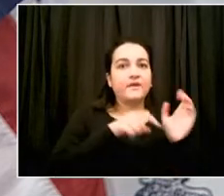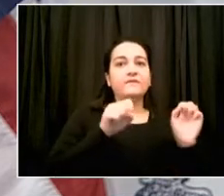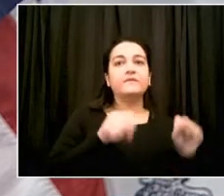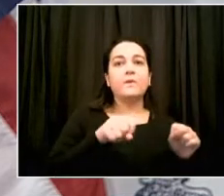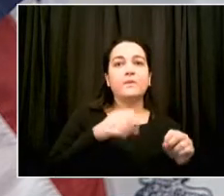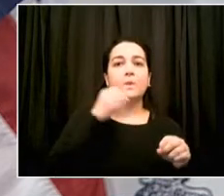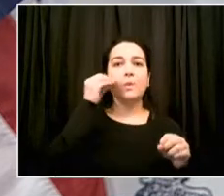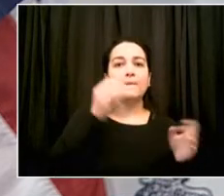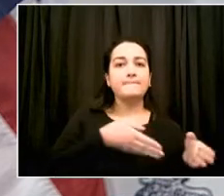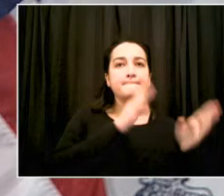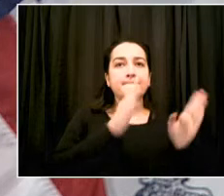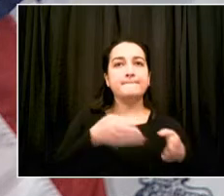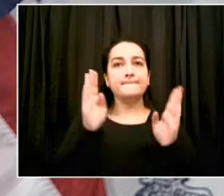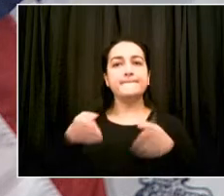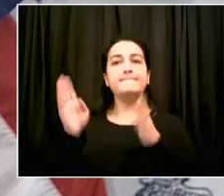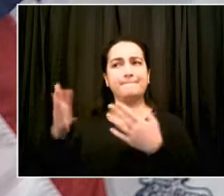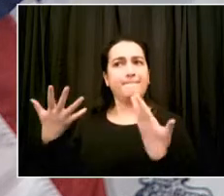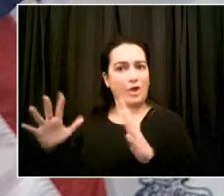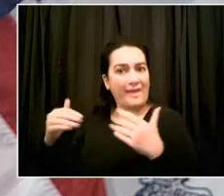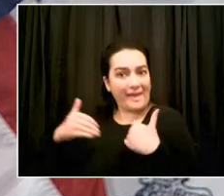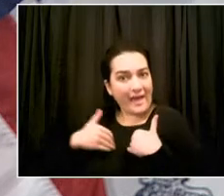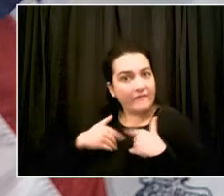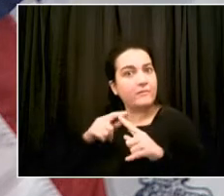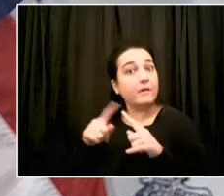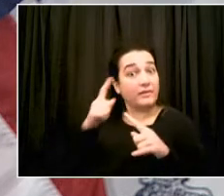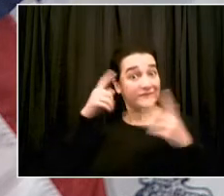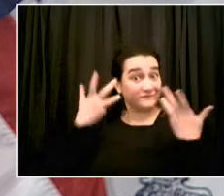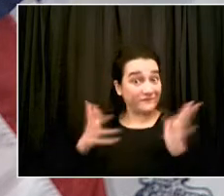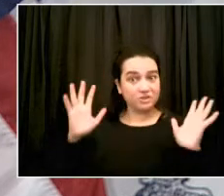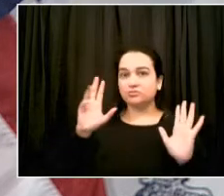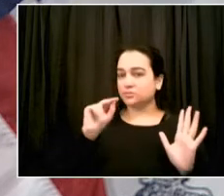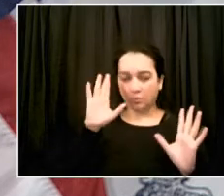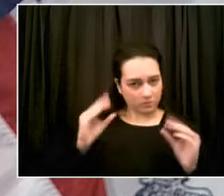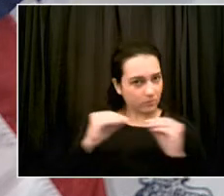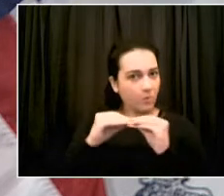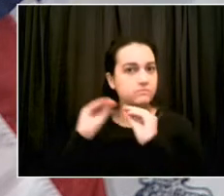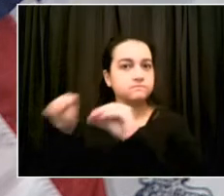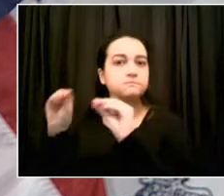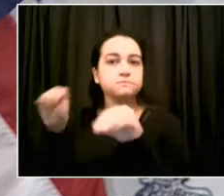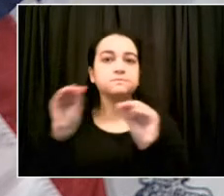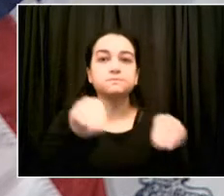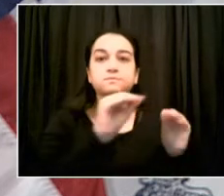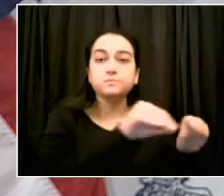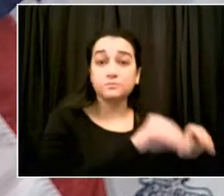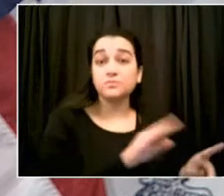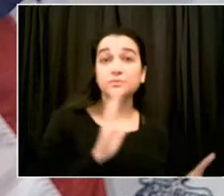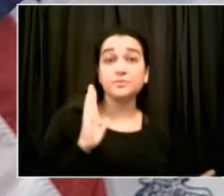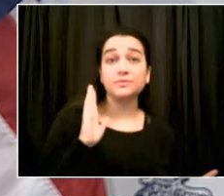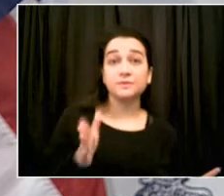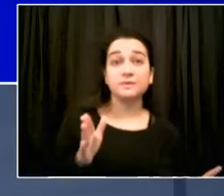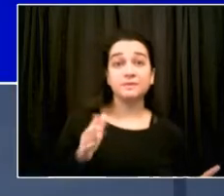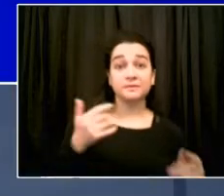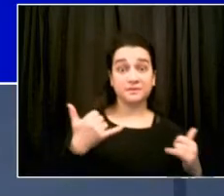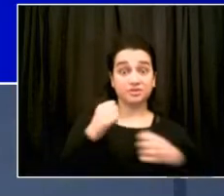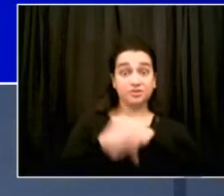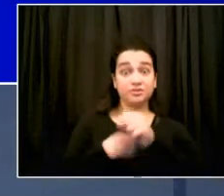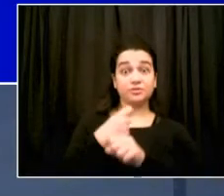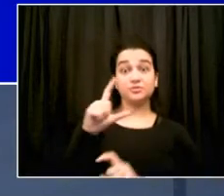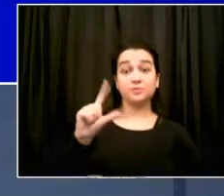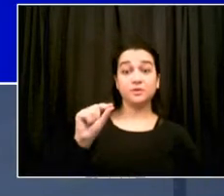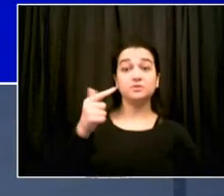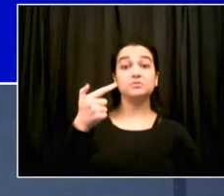2020, this city created an extraordinary number of housing units, over